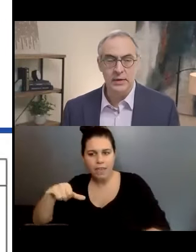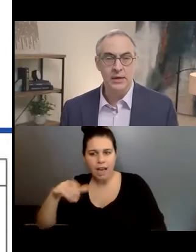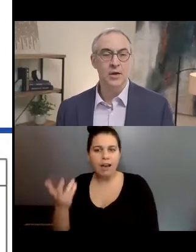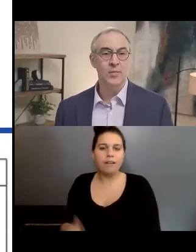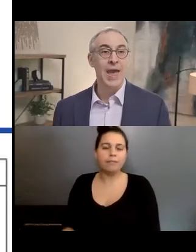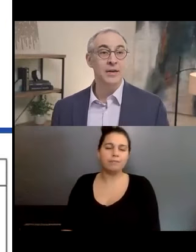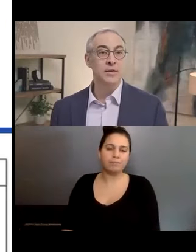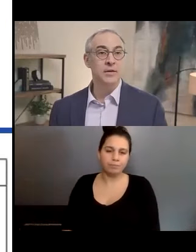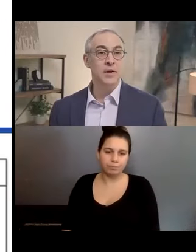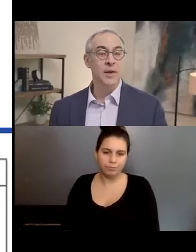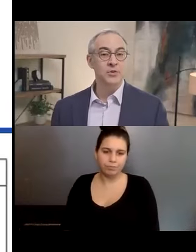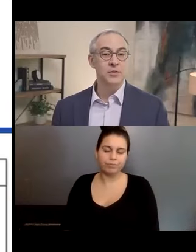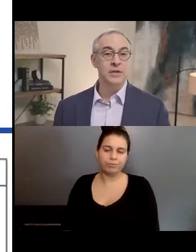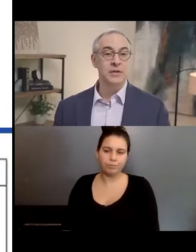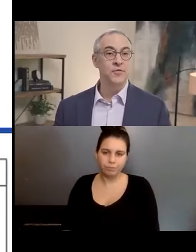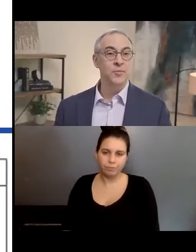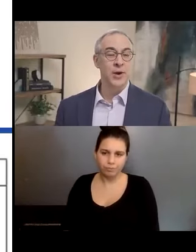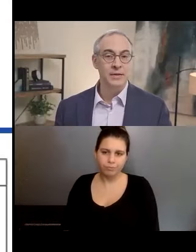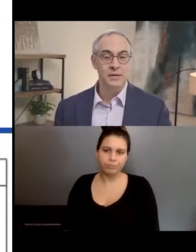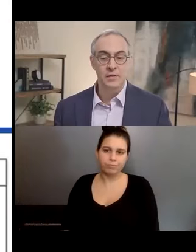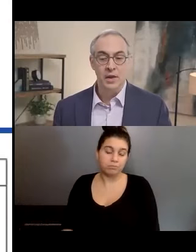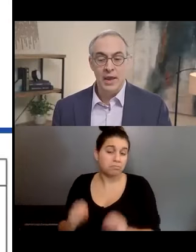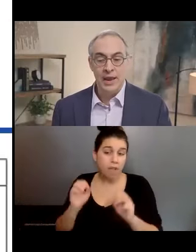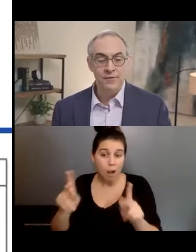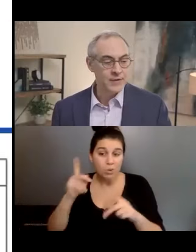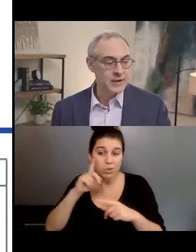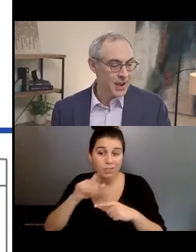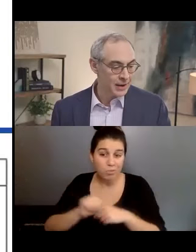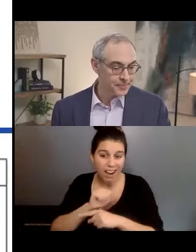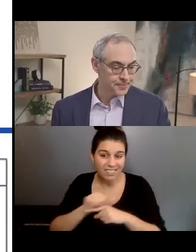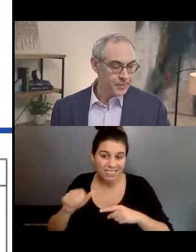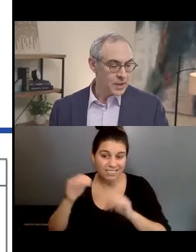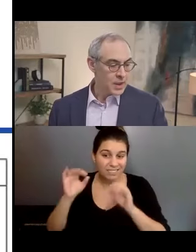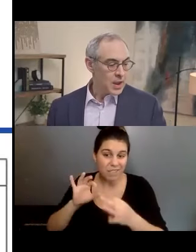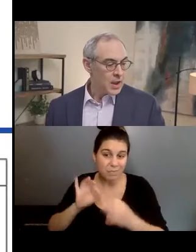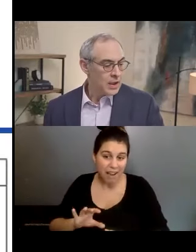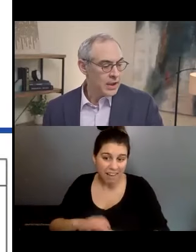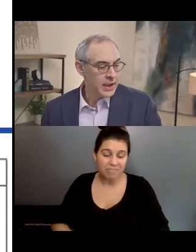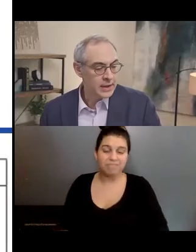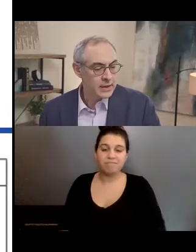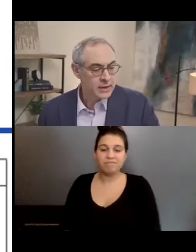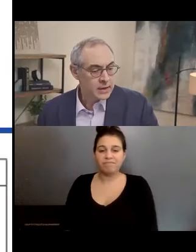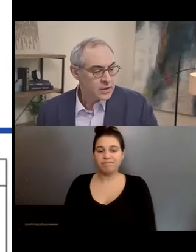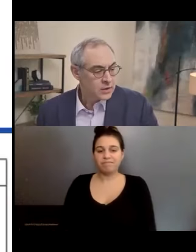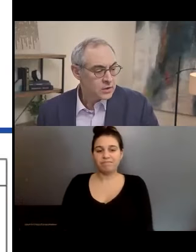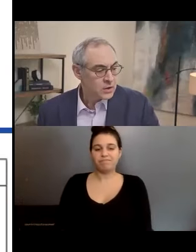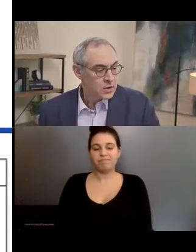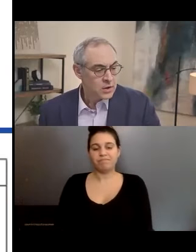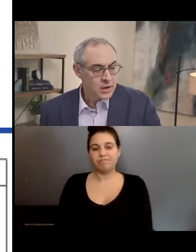and added opportunities for practice and feedback. And